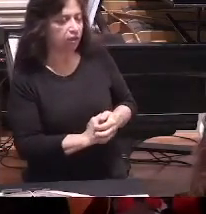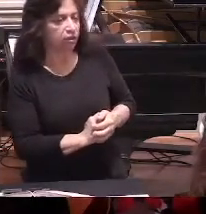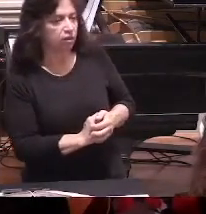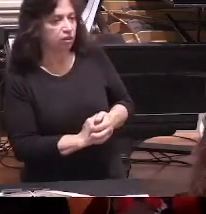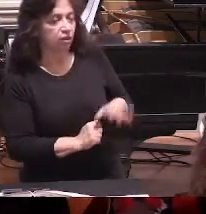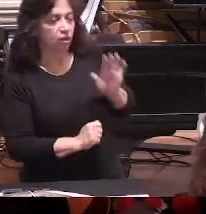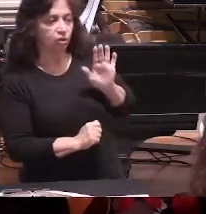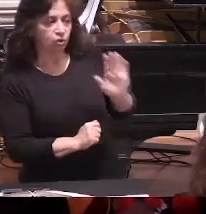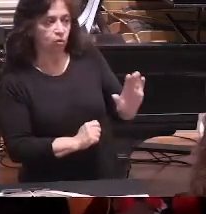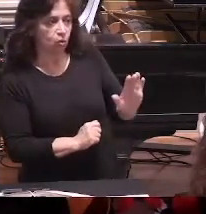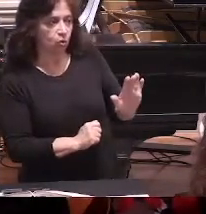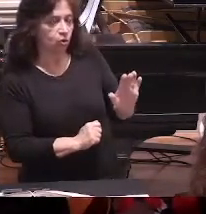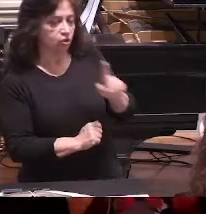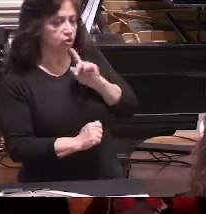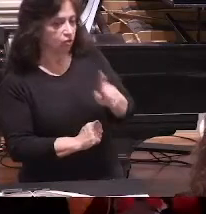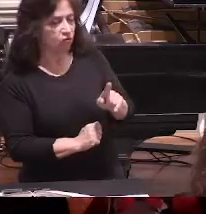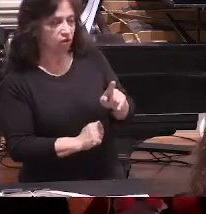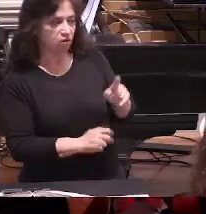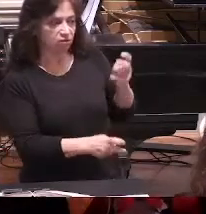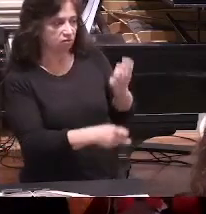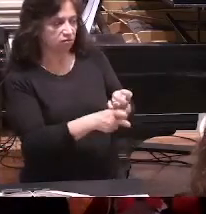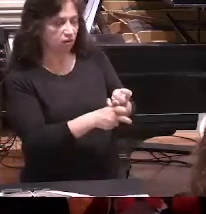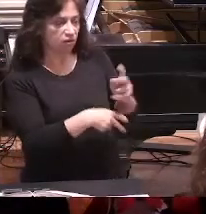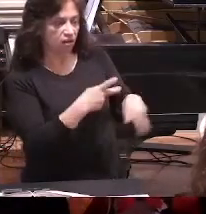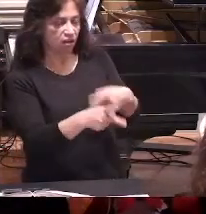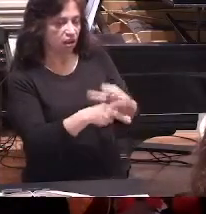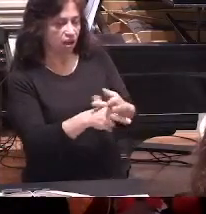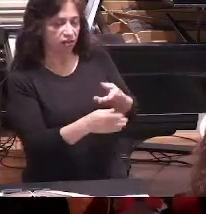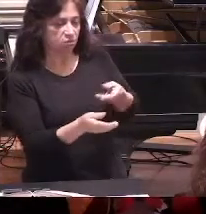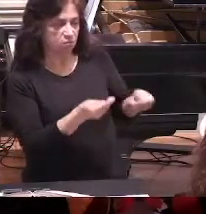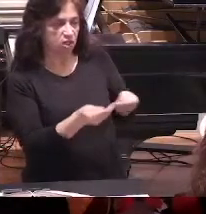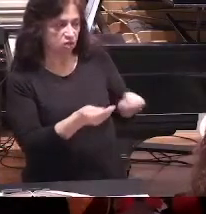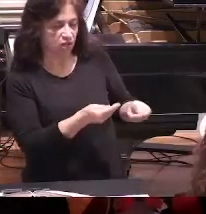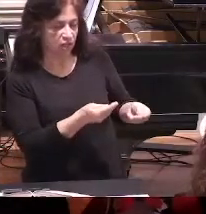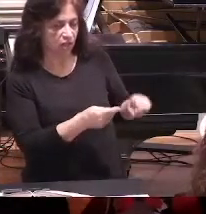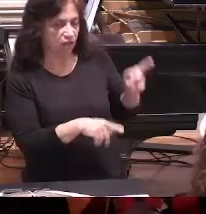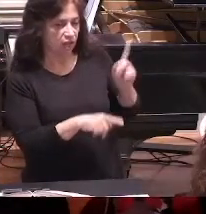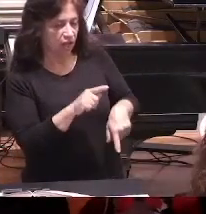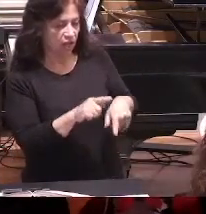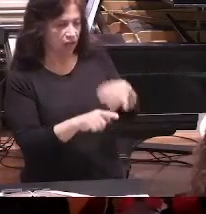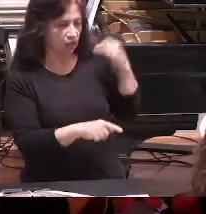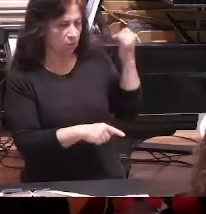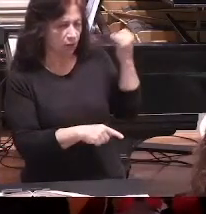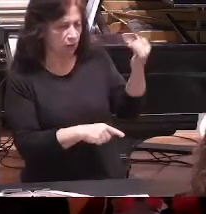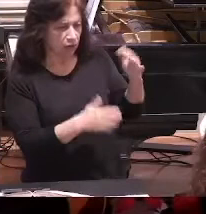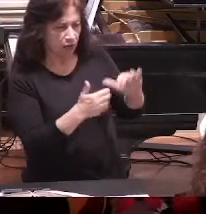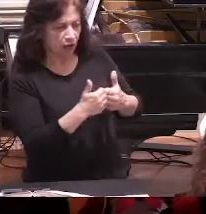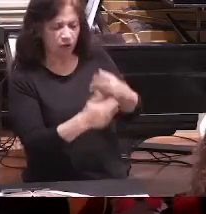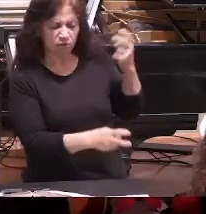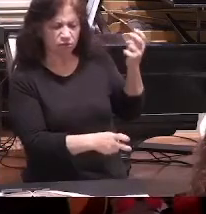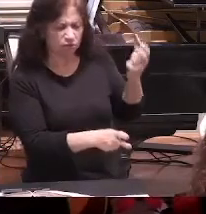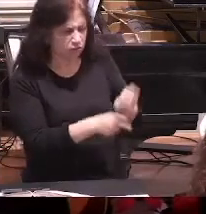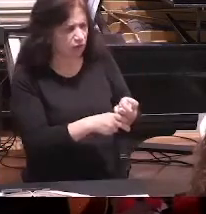"Yours is a very fleshy kind of ministry, so I can't imagine how